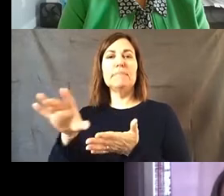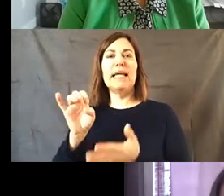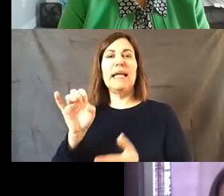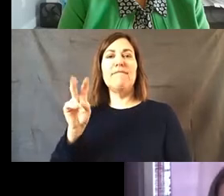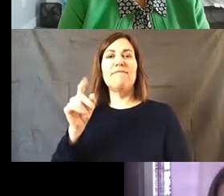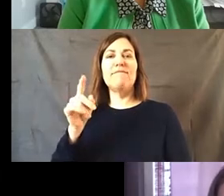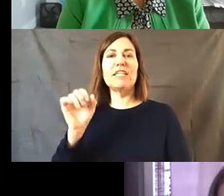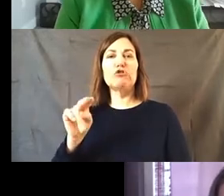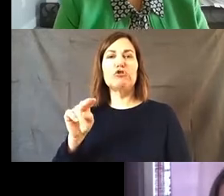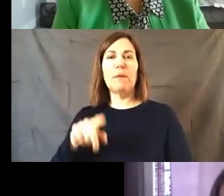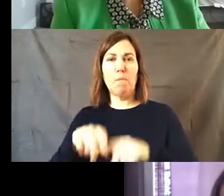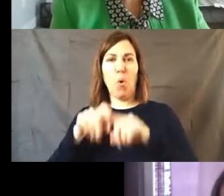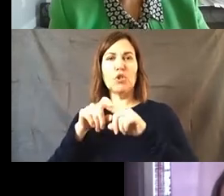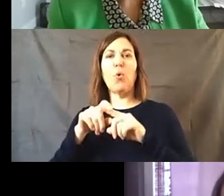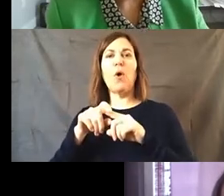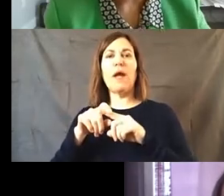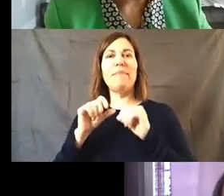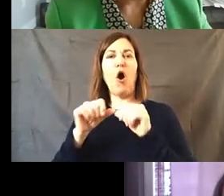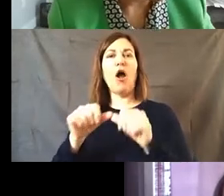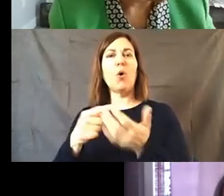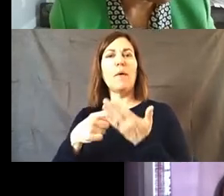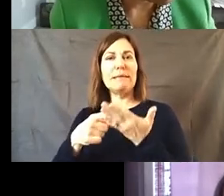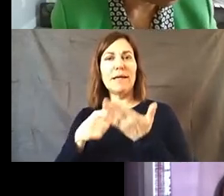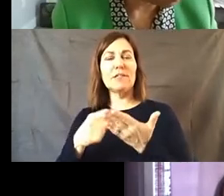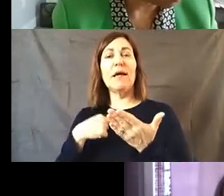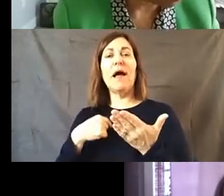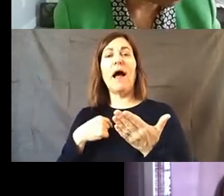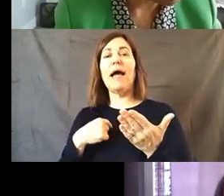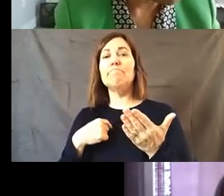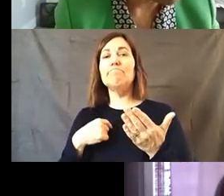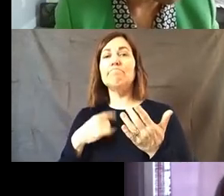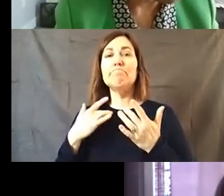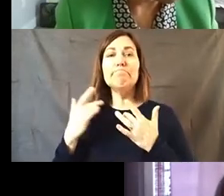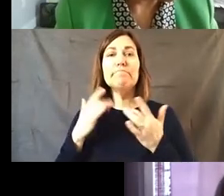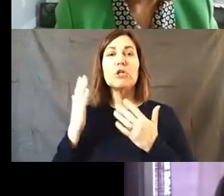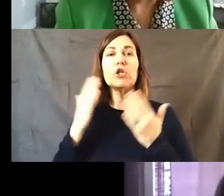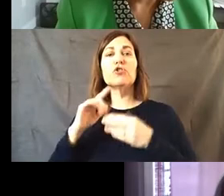discussion. I am concerned about council looking at